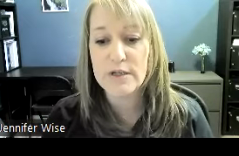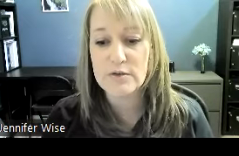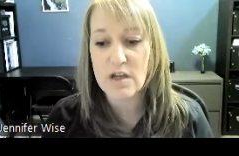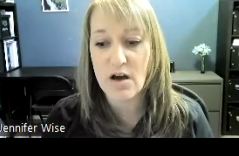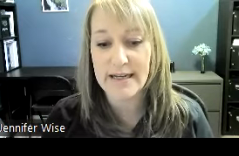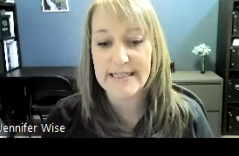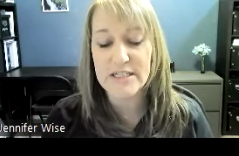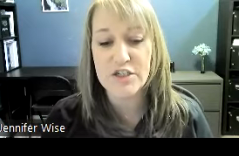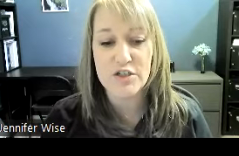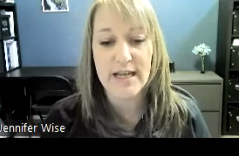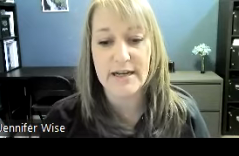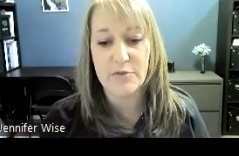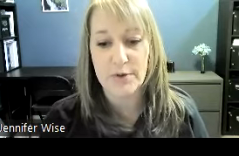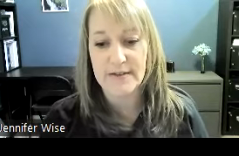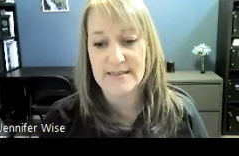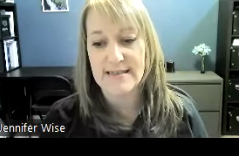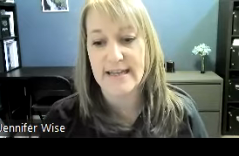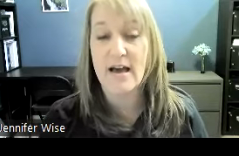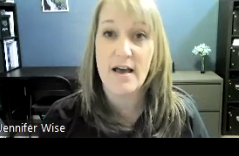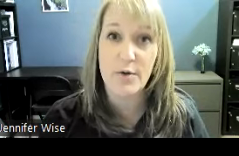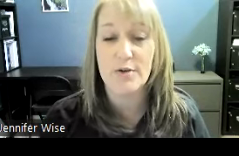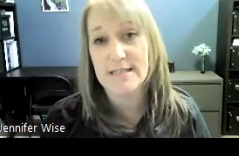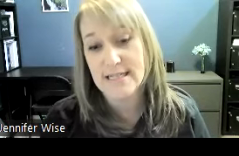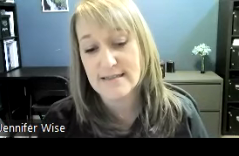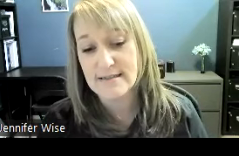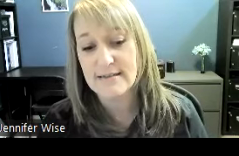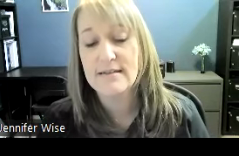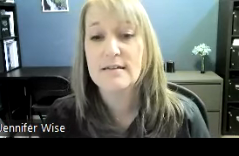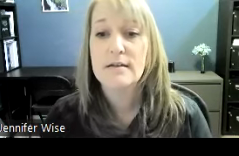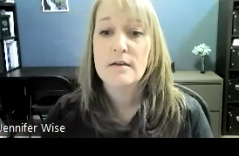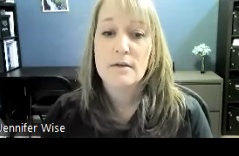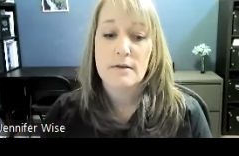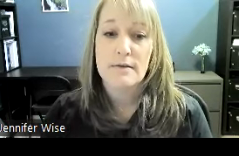English, we use not in addition to negative prefixes like un or dis.